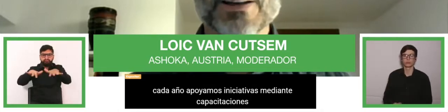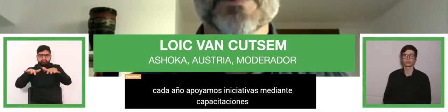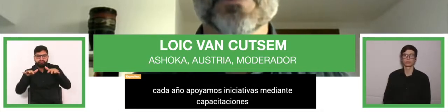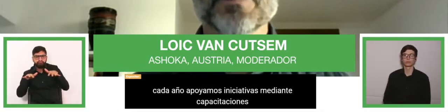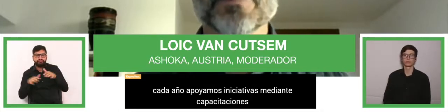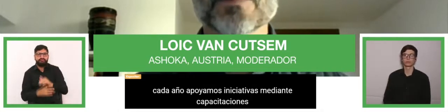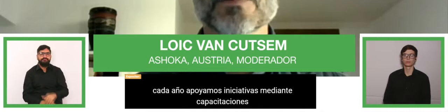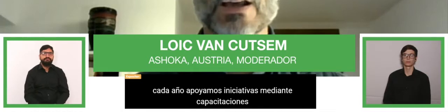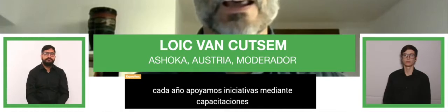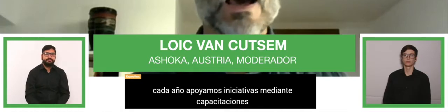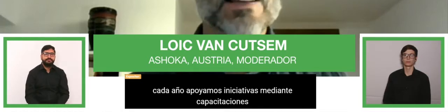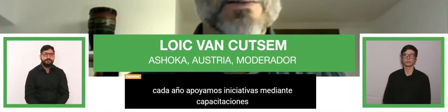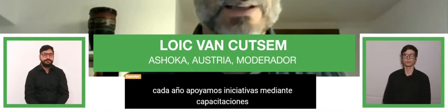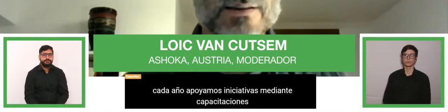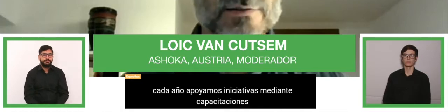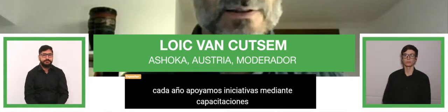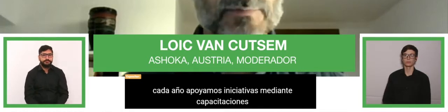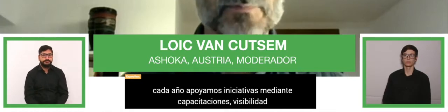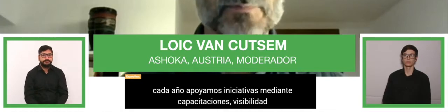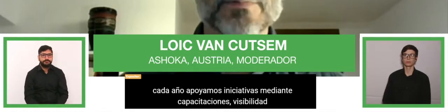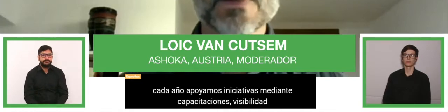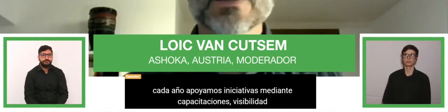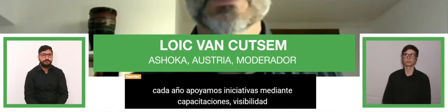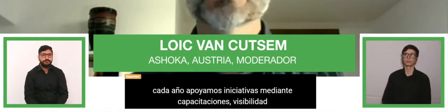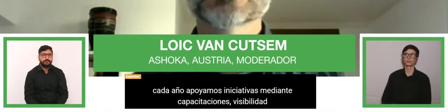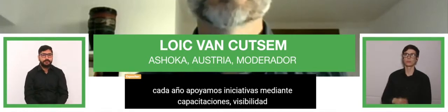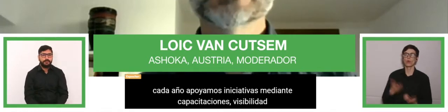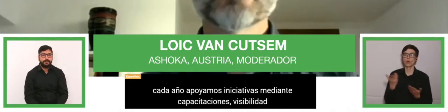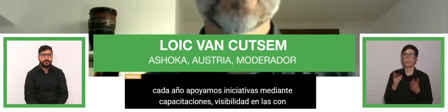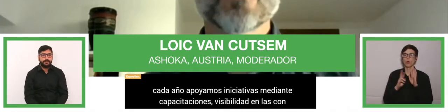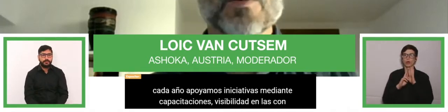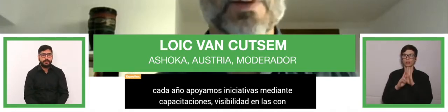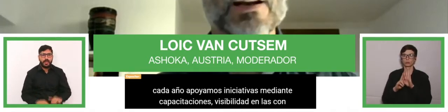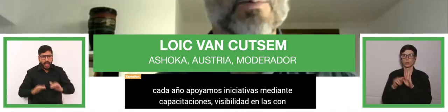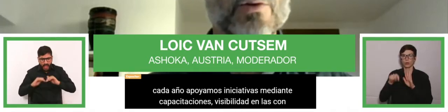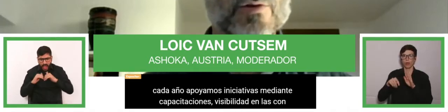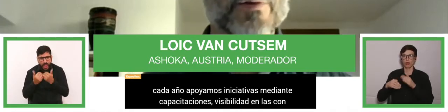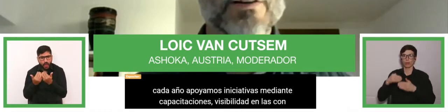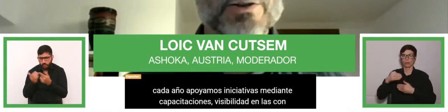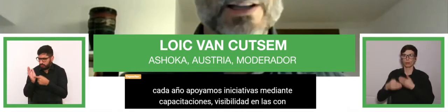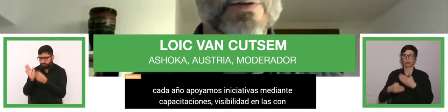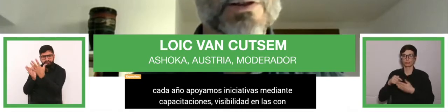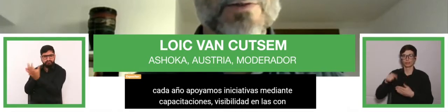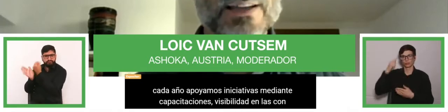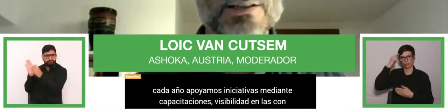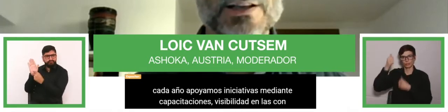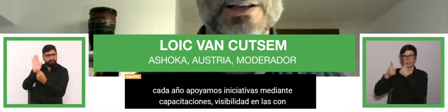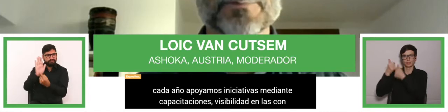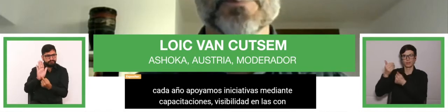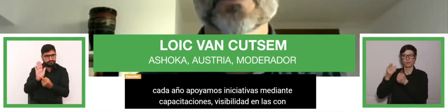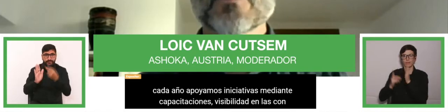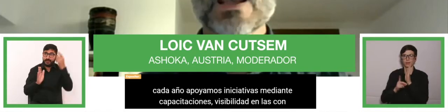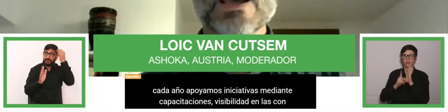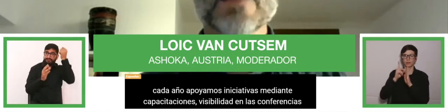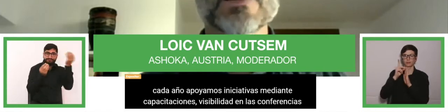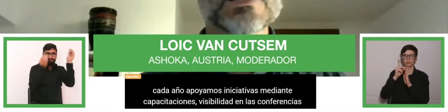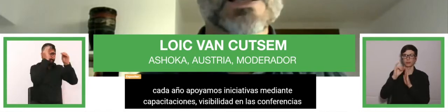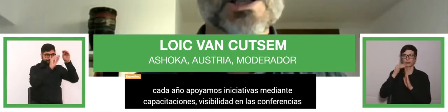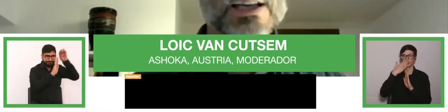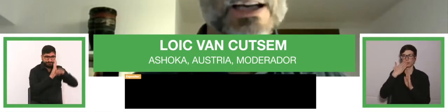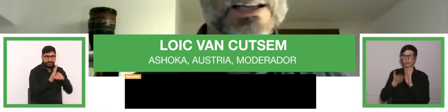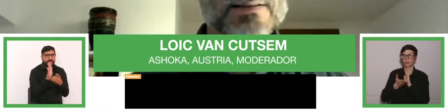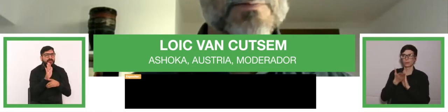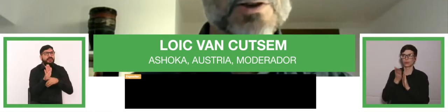Latin America. As a result, these initiatives develop and improve their transfer strategy, and